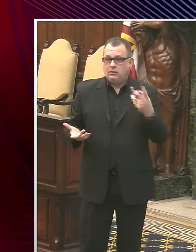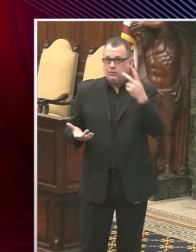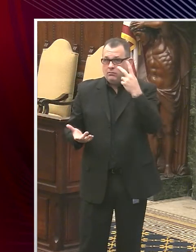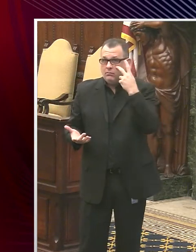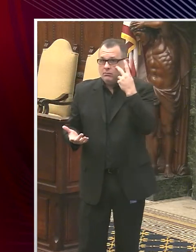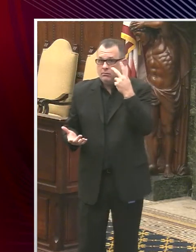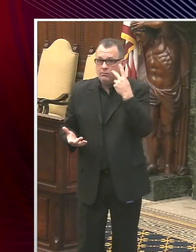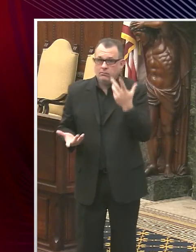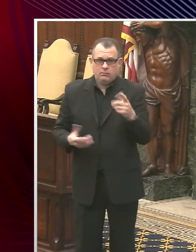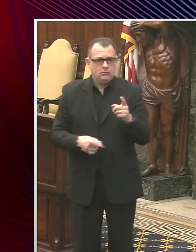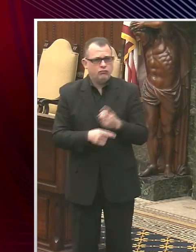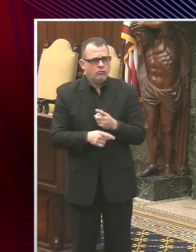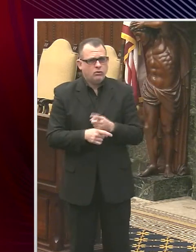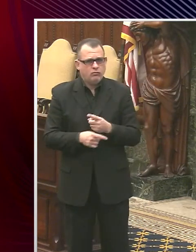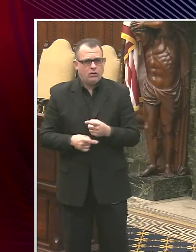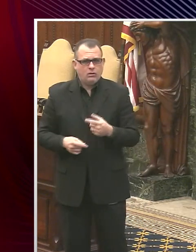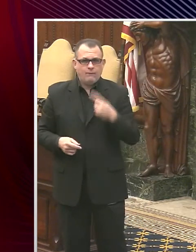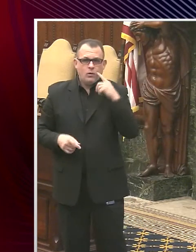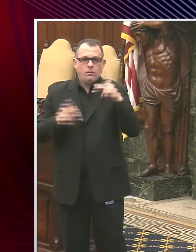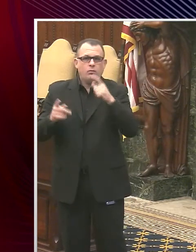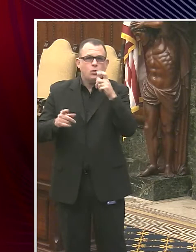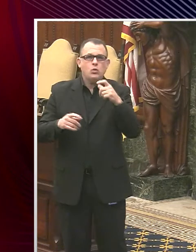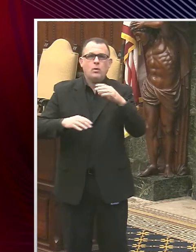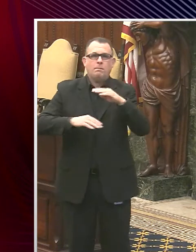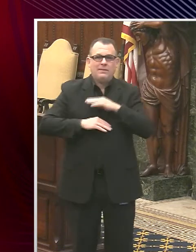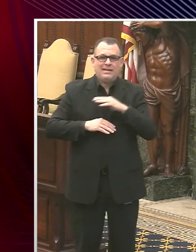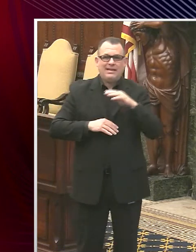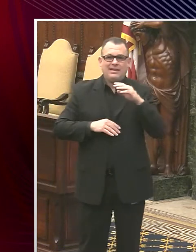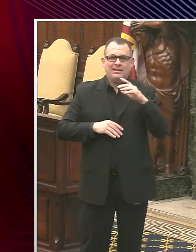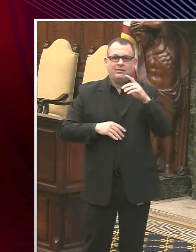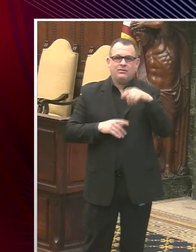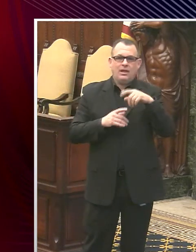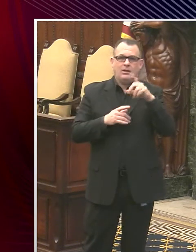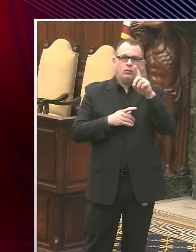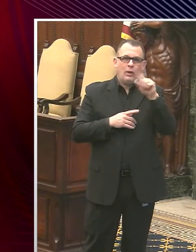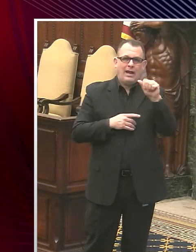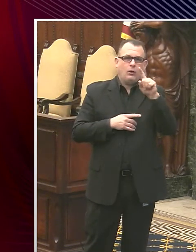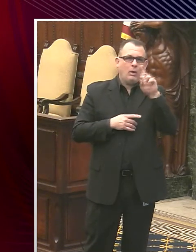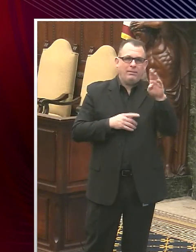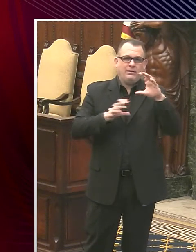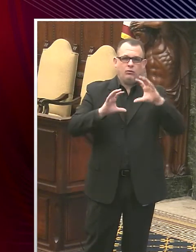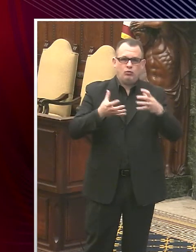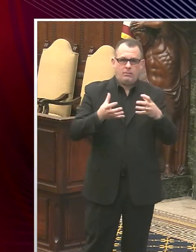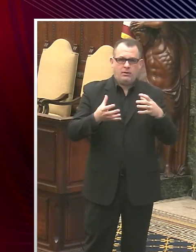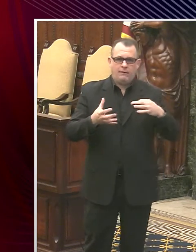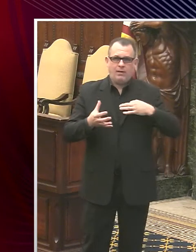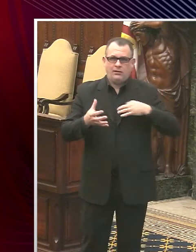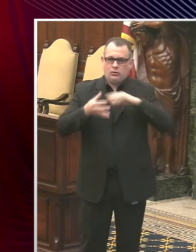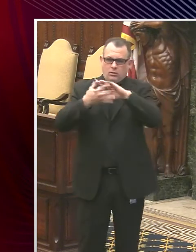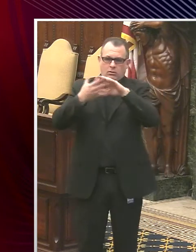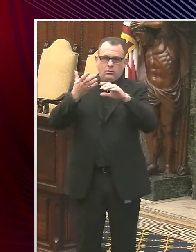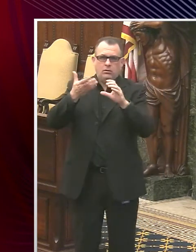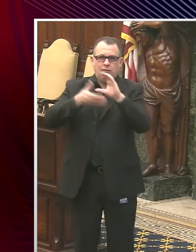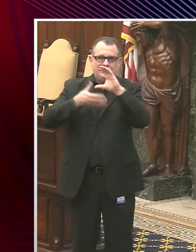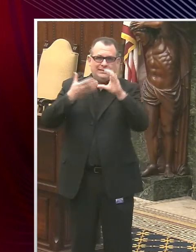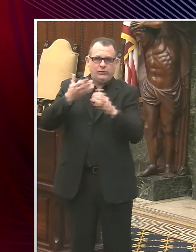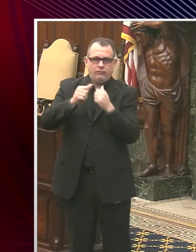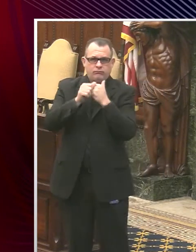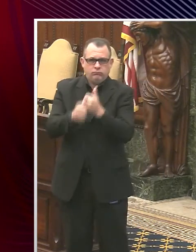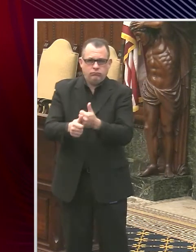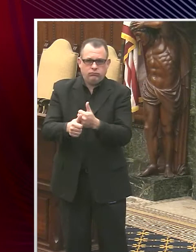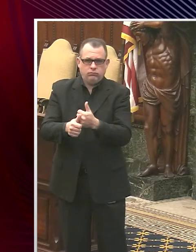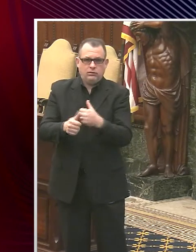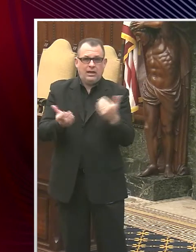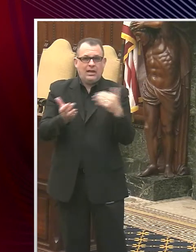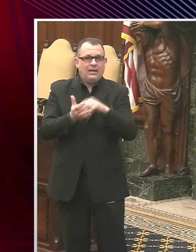Correct. Well, first, this is only for people who meet our phase 1A or 1B eligibility criteria from those 22 zip codes. So we're going to look for that criteria based on age